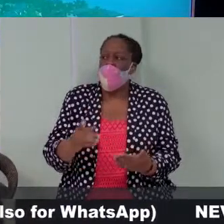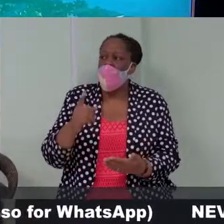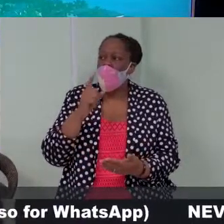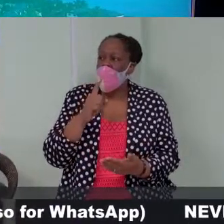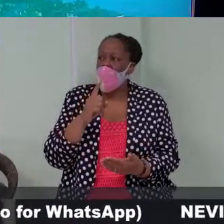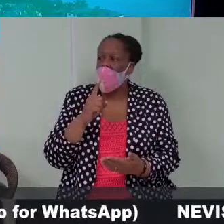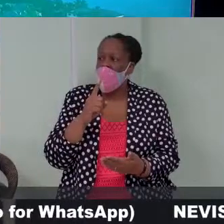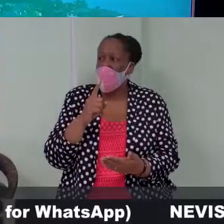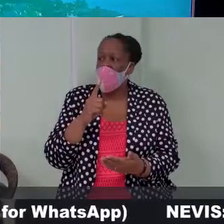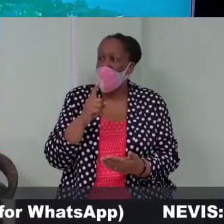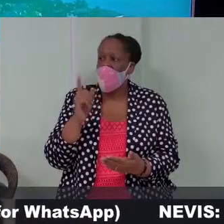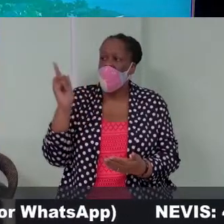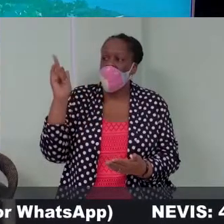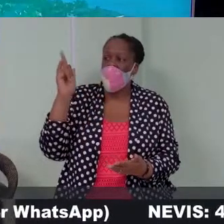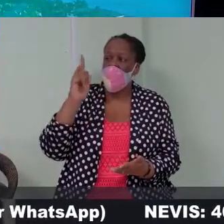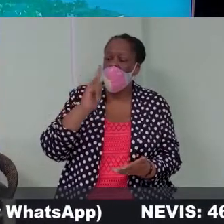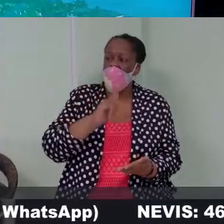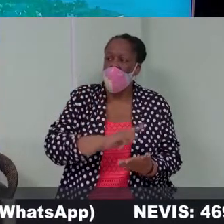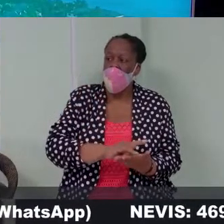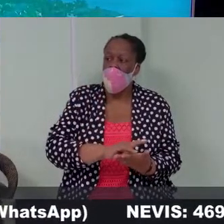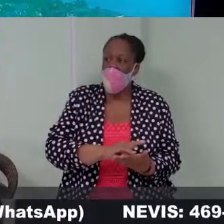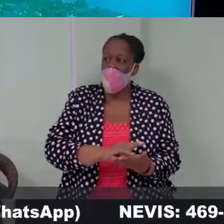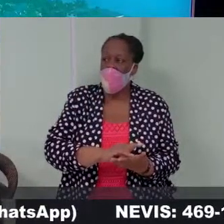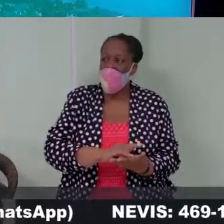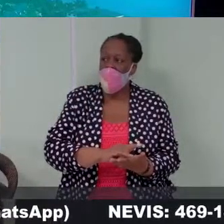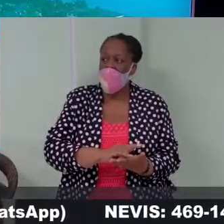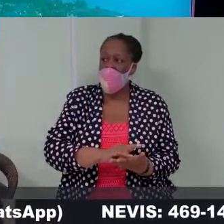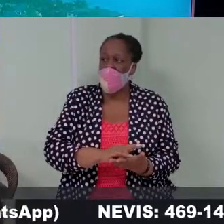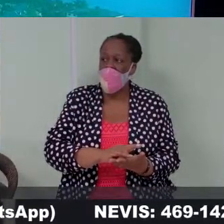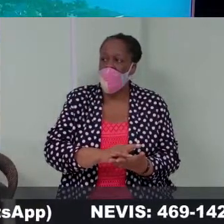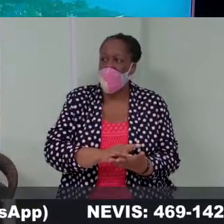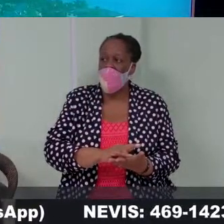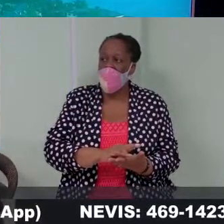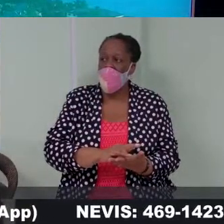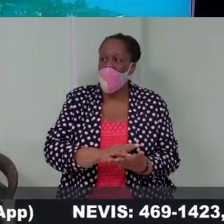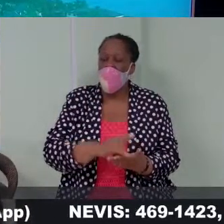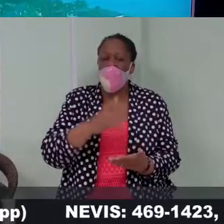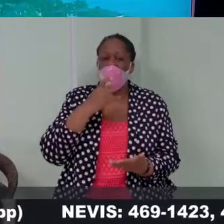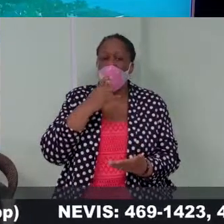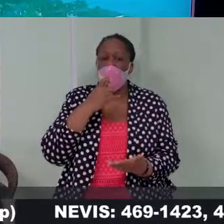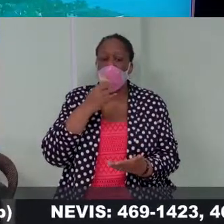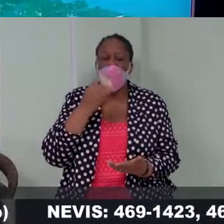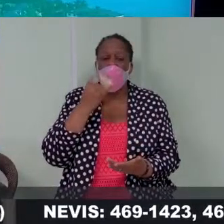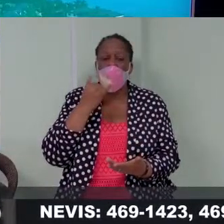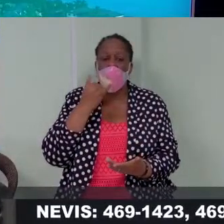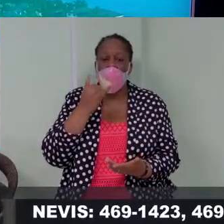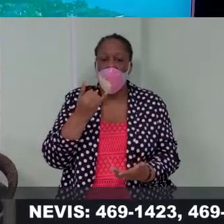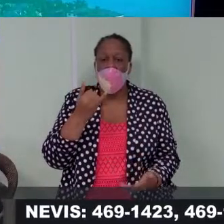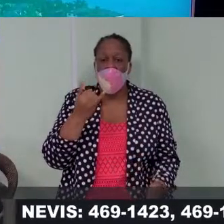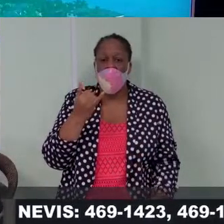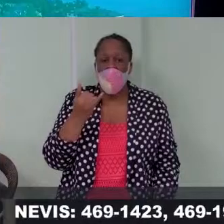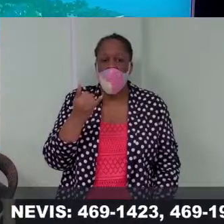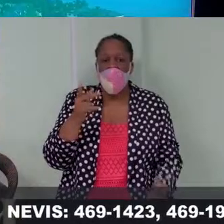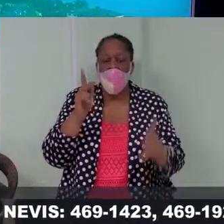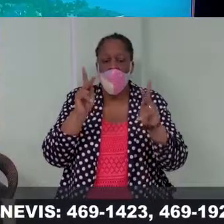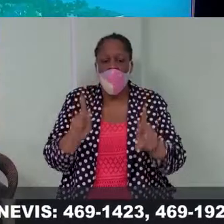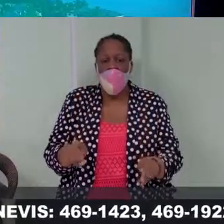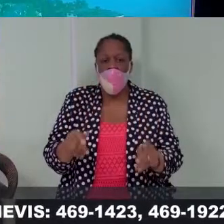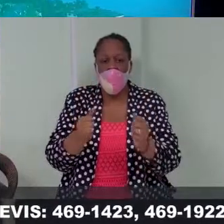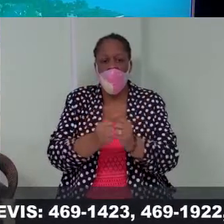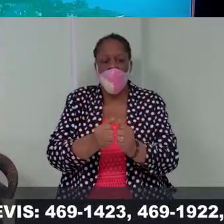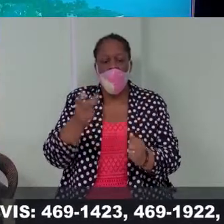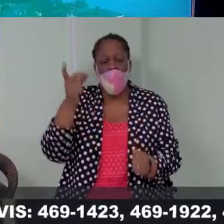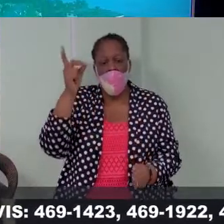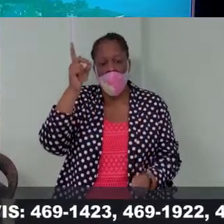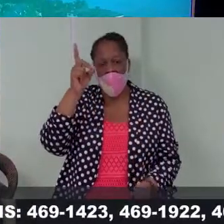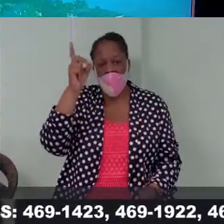mentally challenged, do they get special treatment in terms of quarantine?